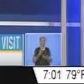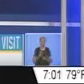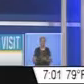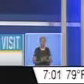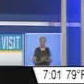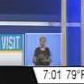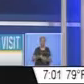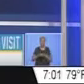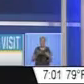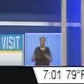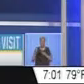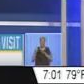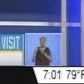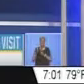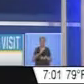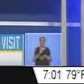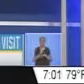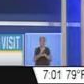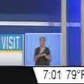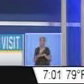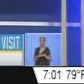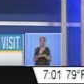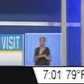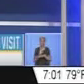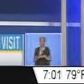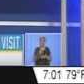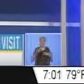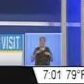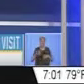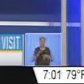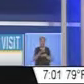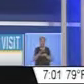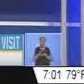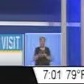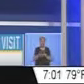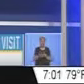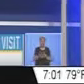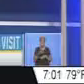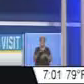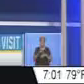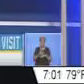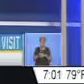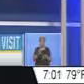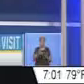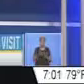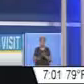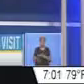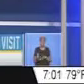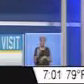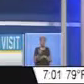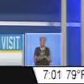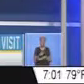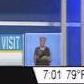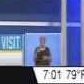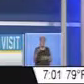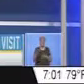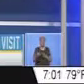press conference at the office of the Prime Minister earlier this afternoon to provide a timeline on the restoration process on the island of